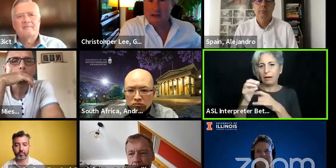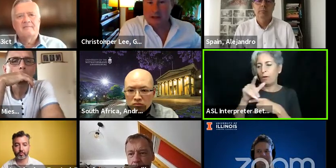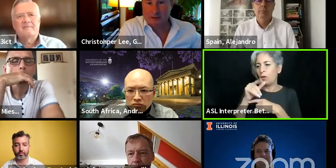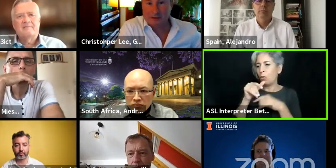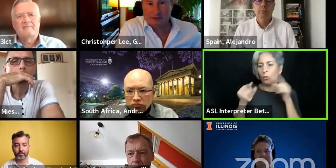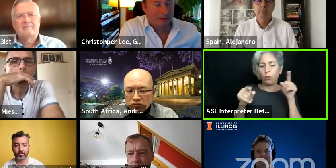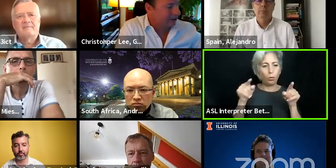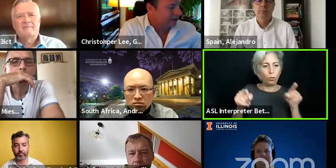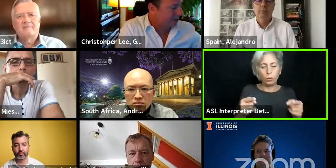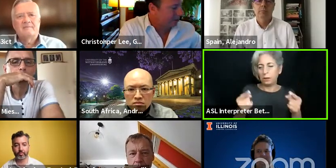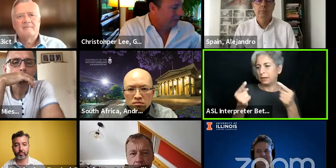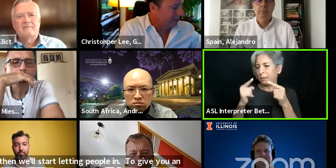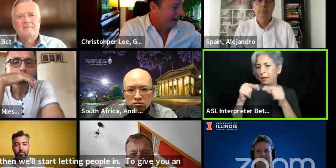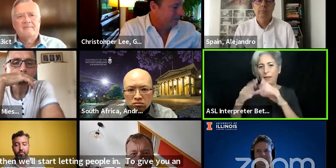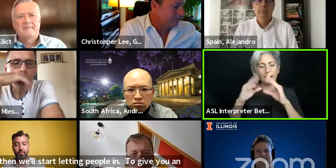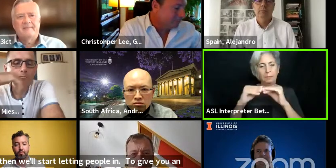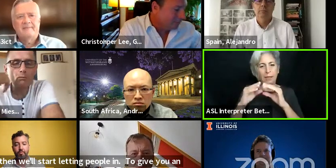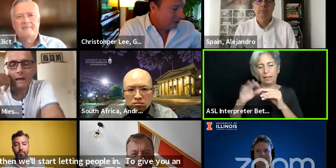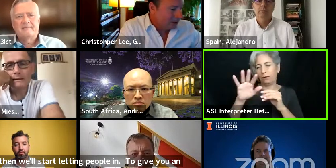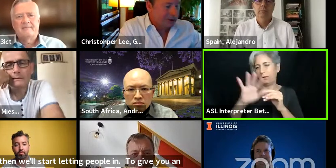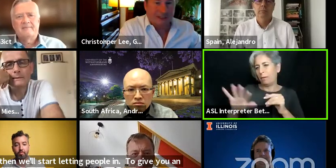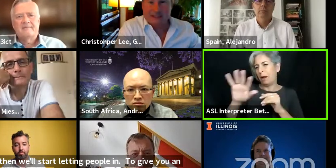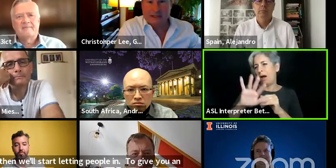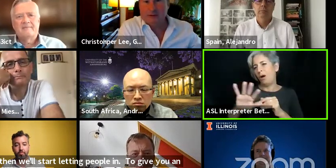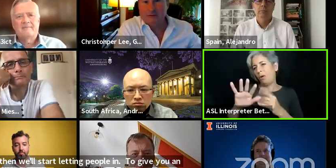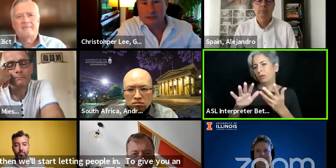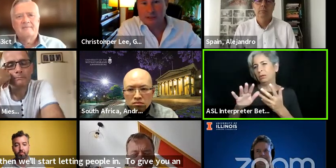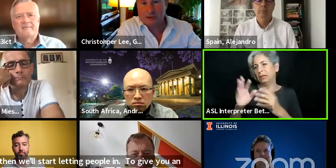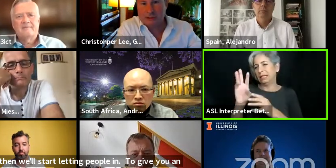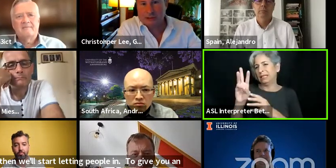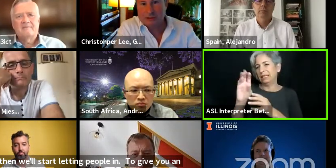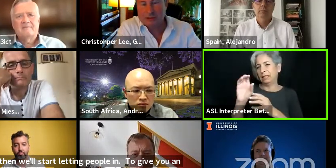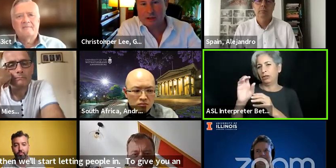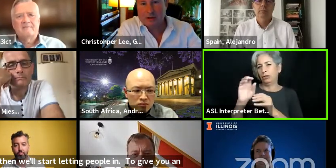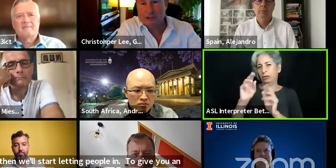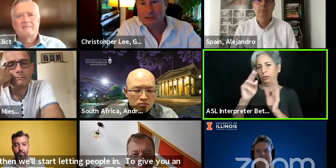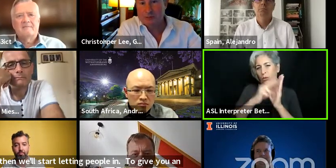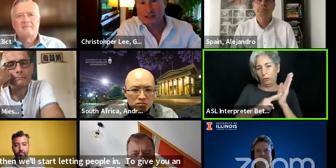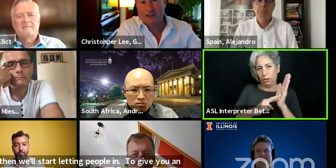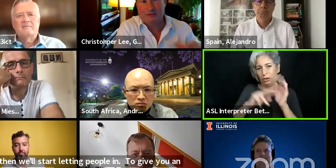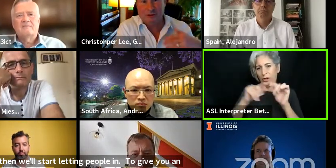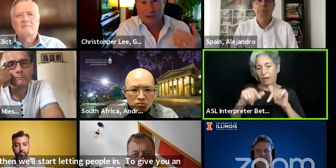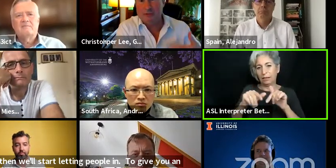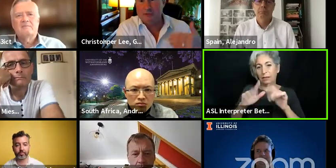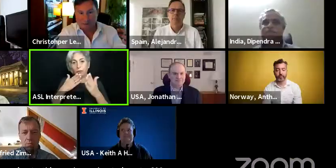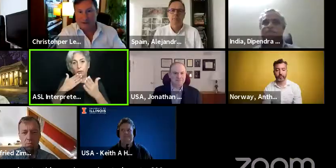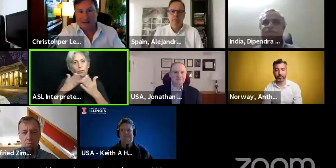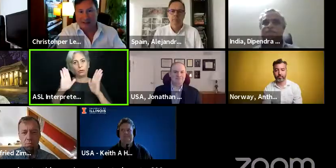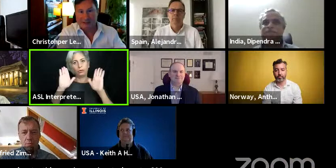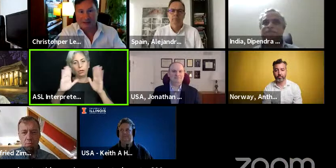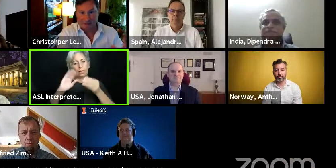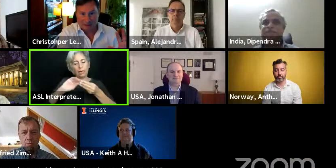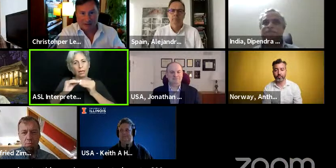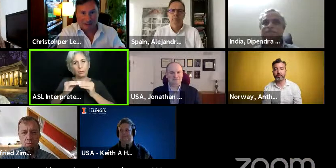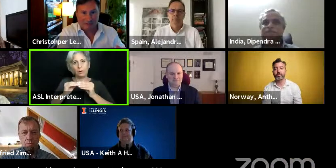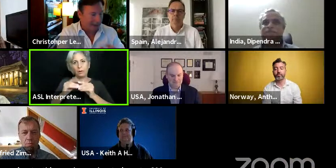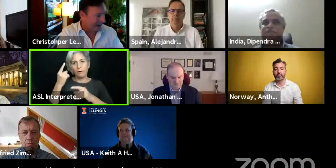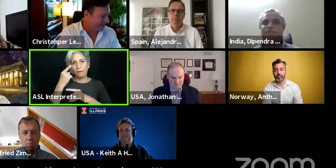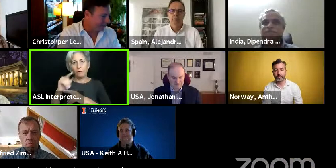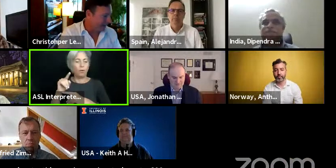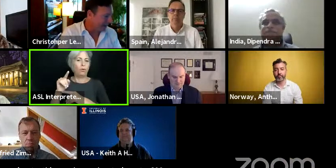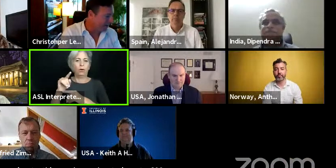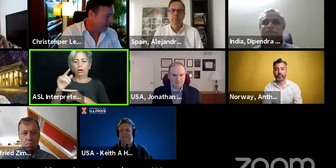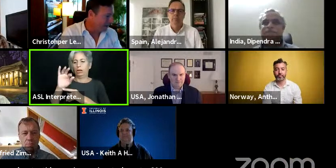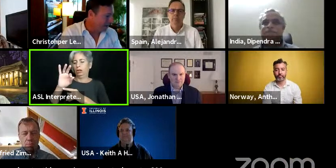who's coming to this, we have about close to 600 registrations, which is pretty good for a June event, I think. Actually,